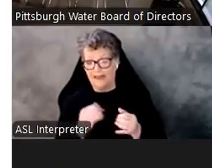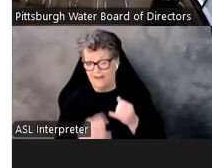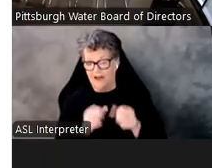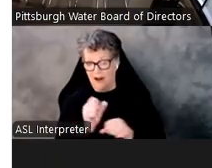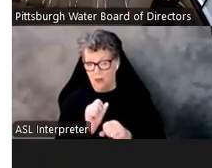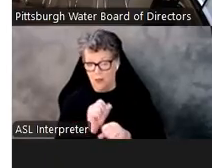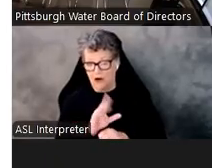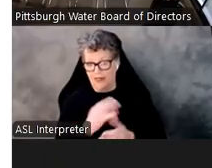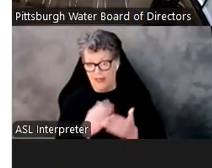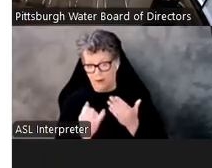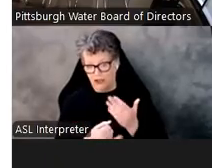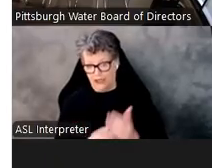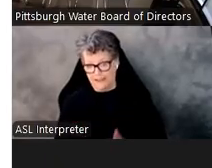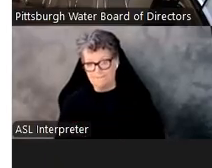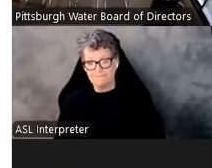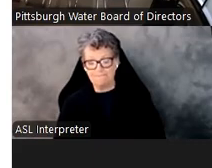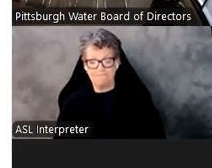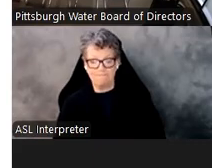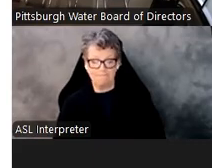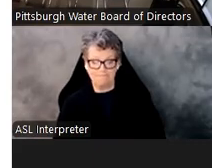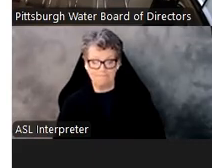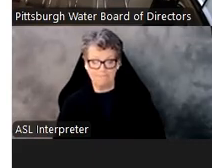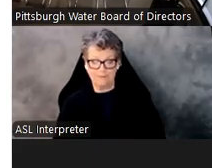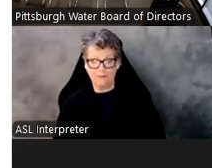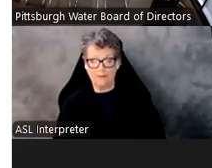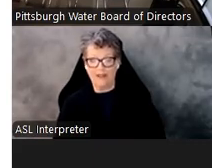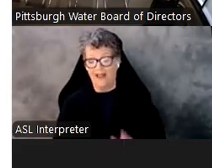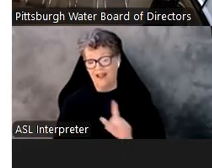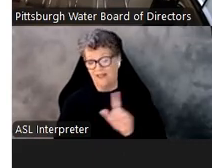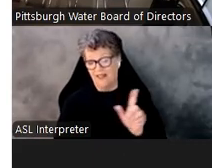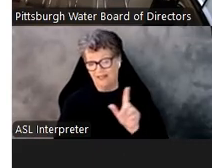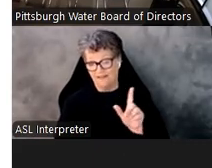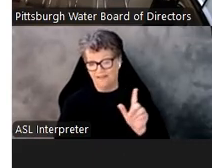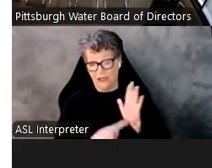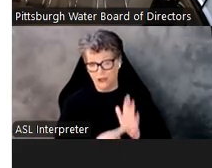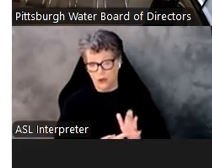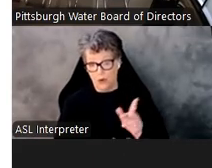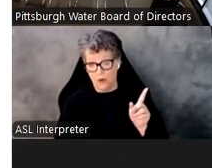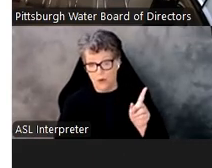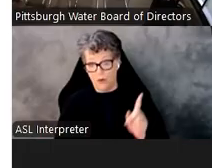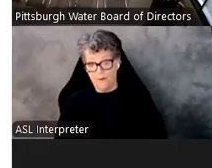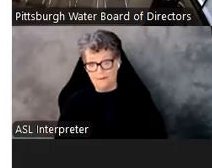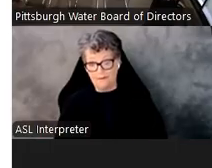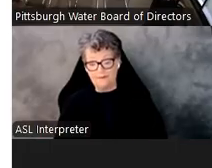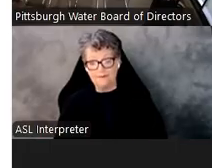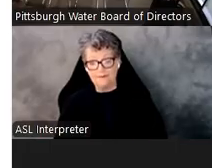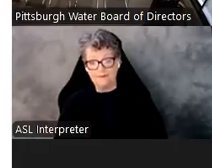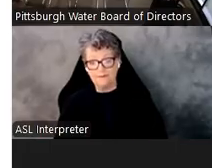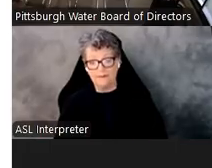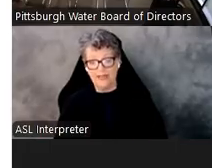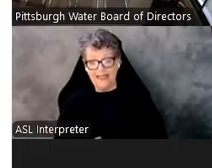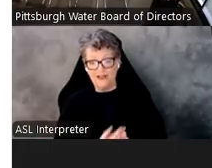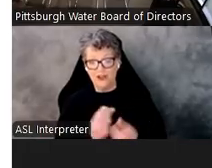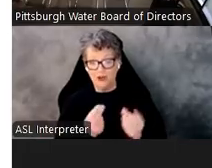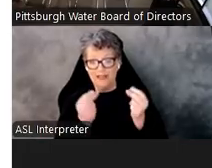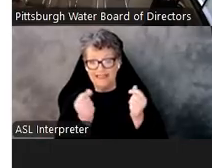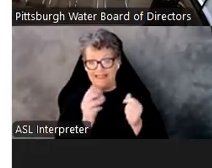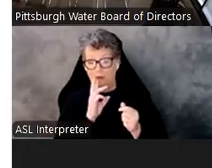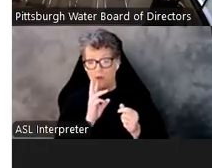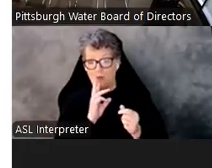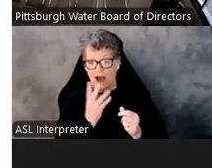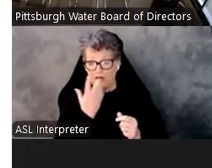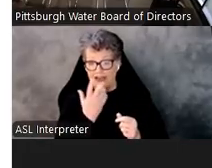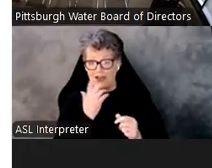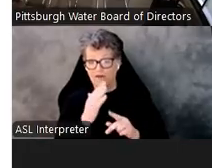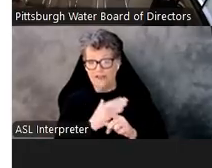that project. The left photo I show here shows the new instantaneous water heater for temperature